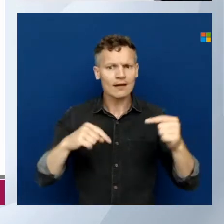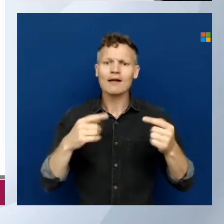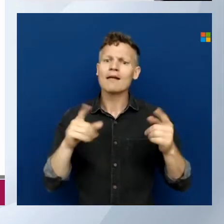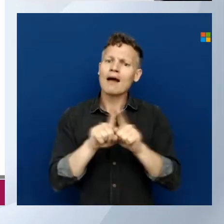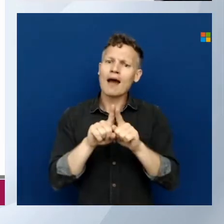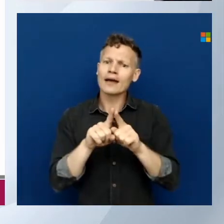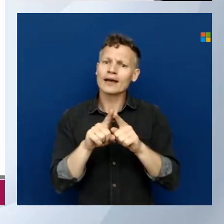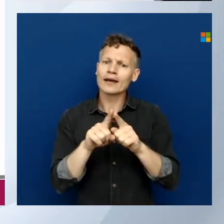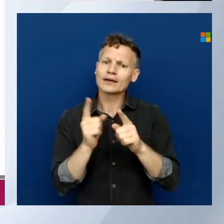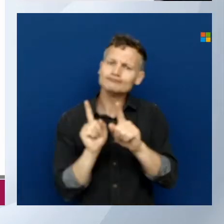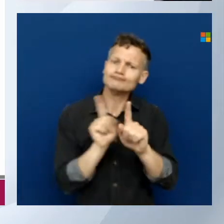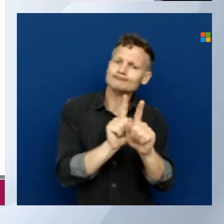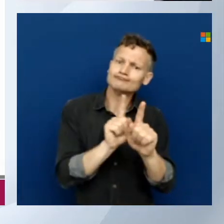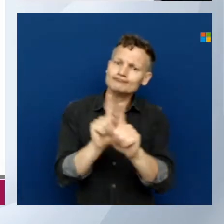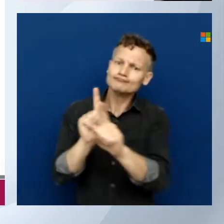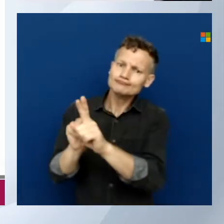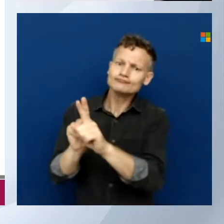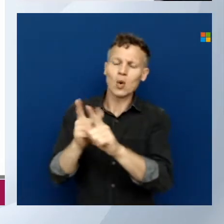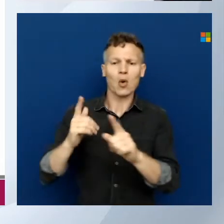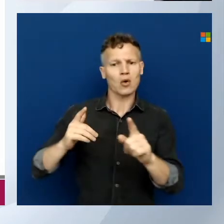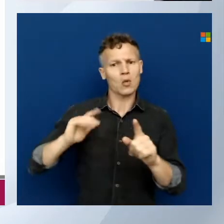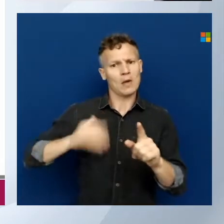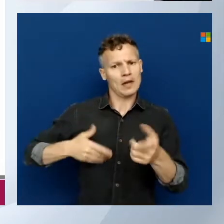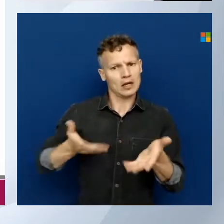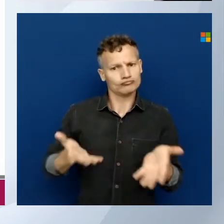And for the purpose of this